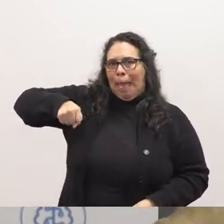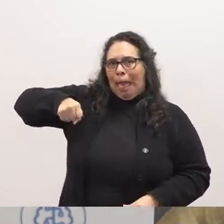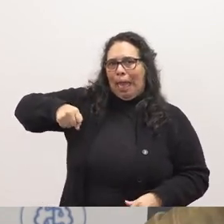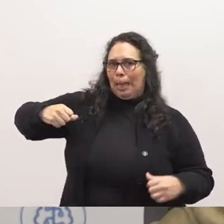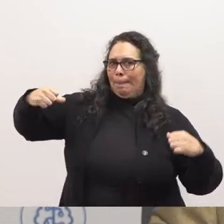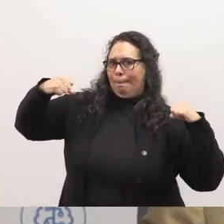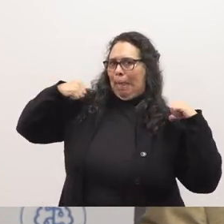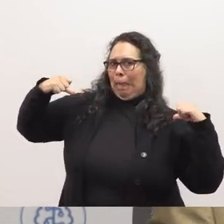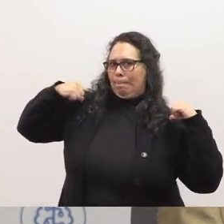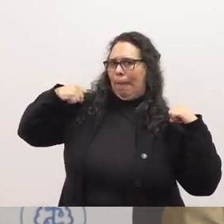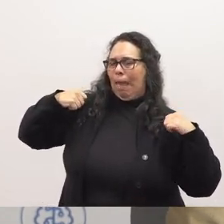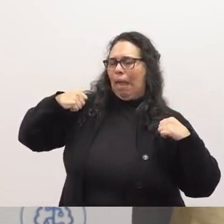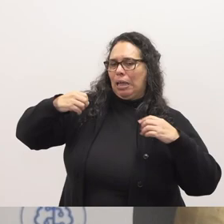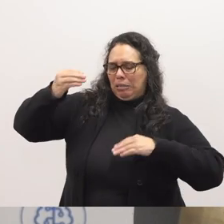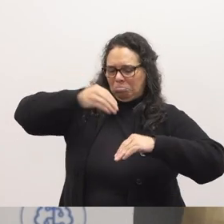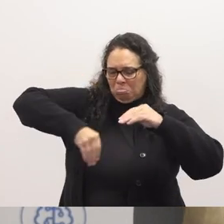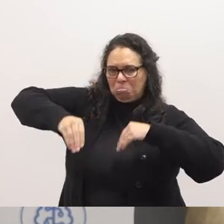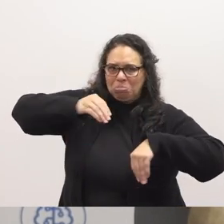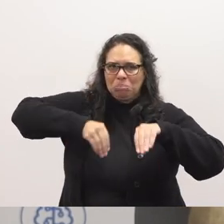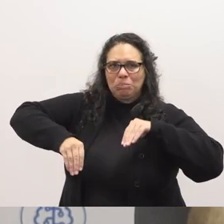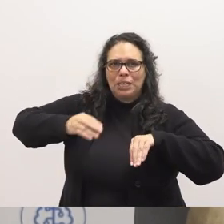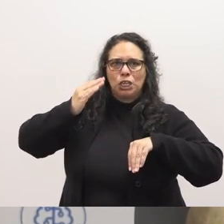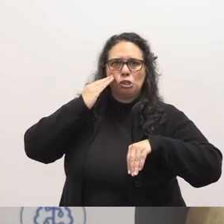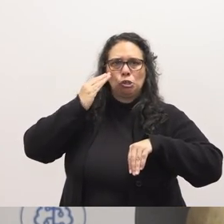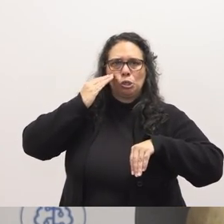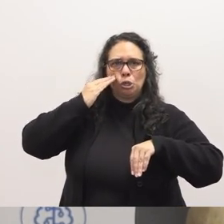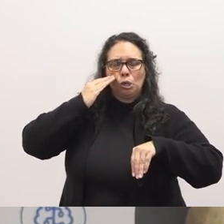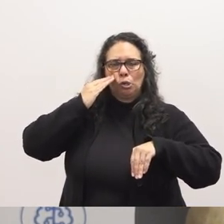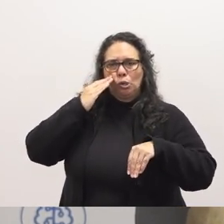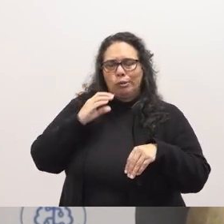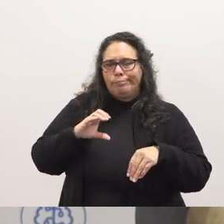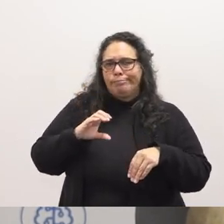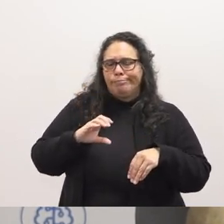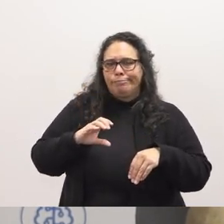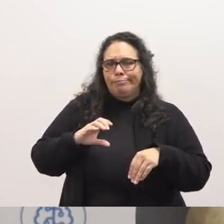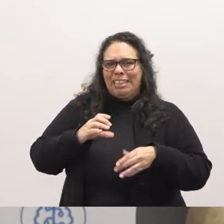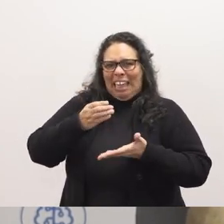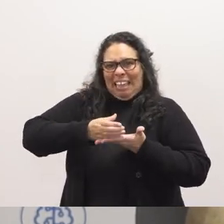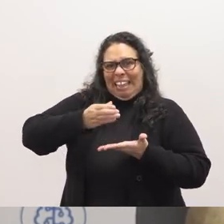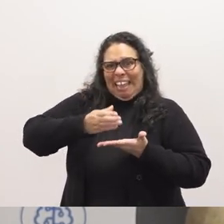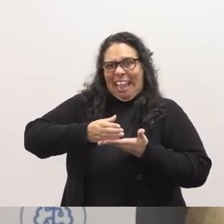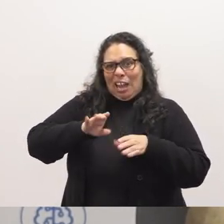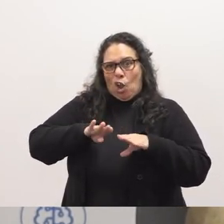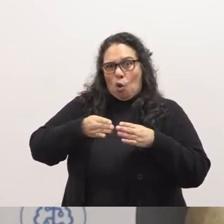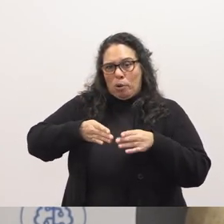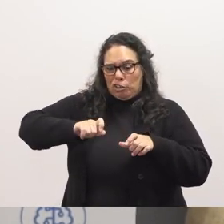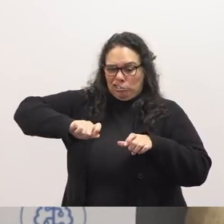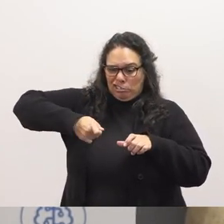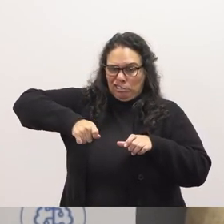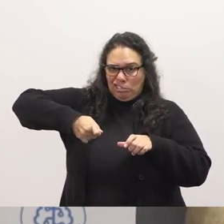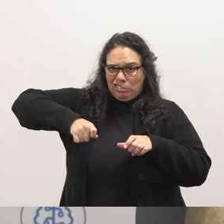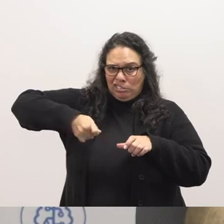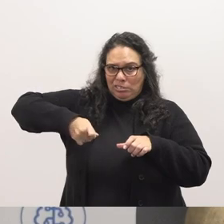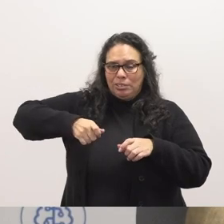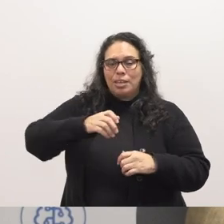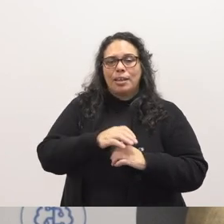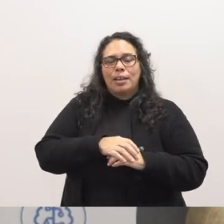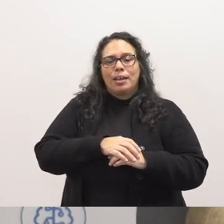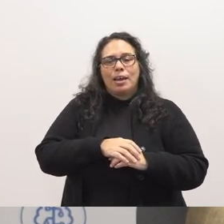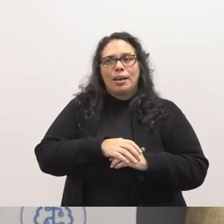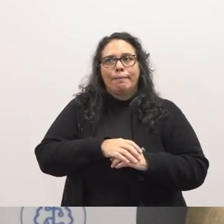and I have things like a can opener in case a lot of those canned food items survive,